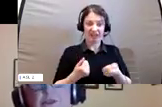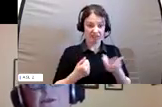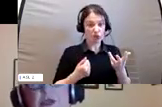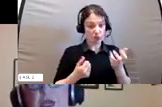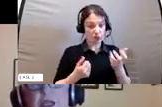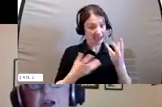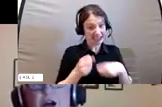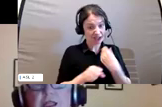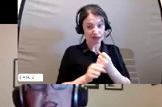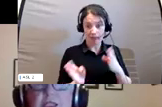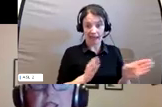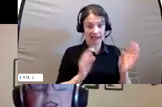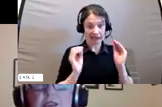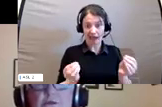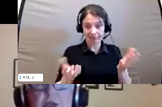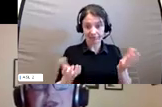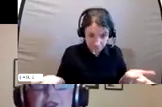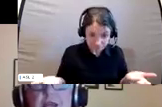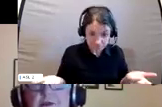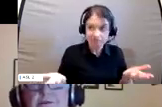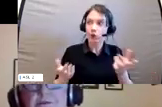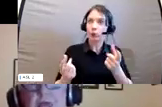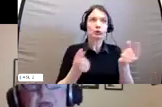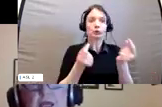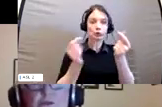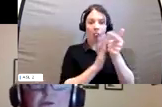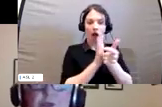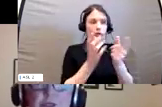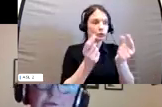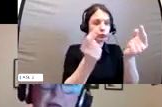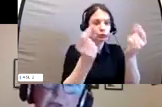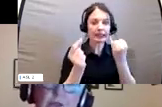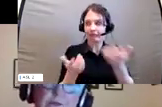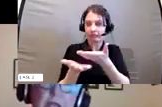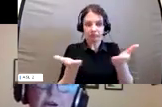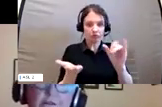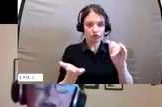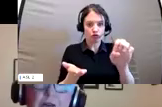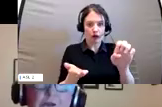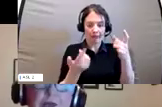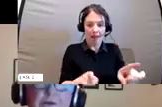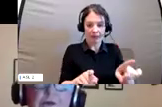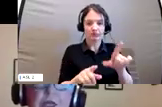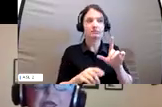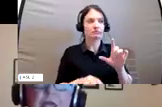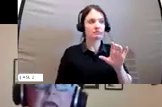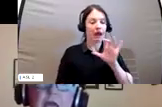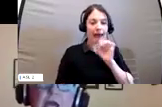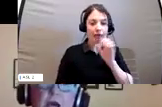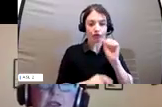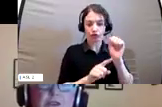plan to guide legislation with elder abuse, of maltreatment of older